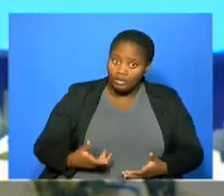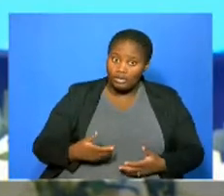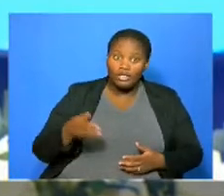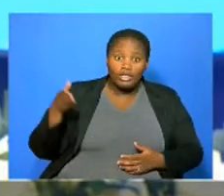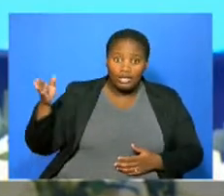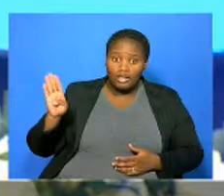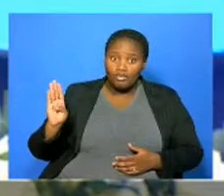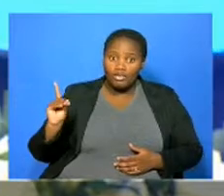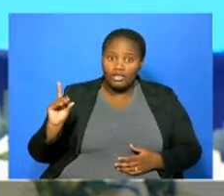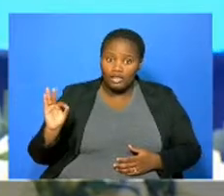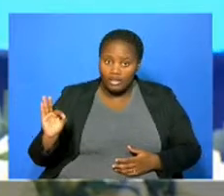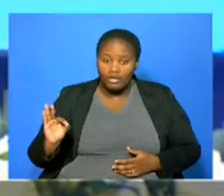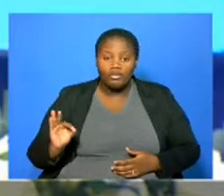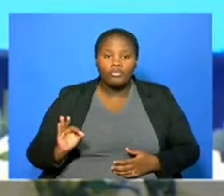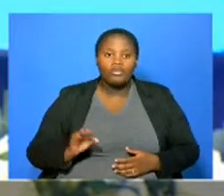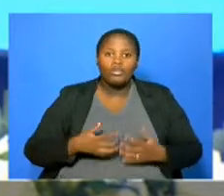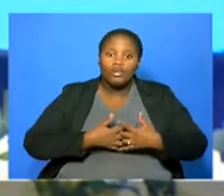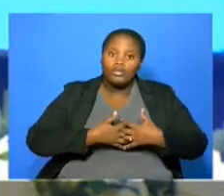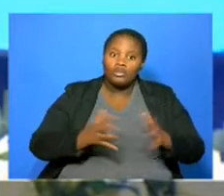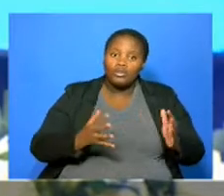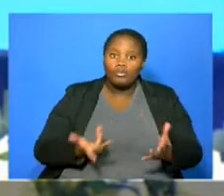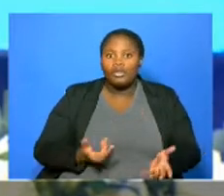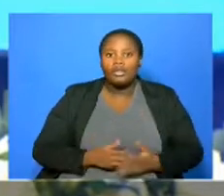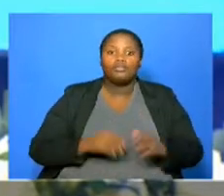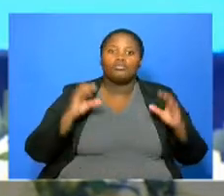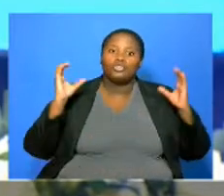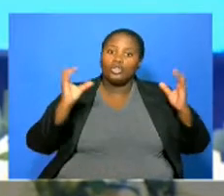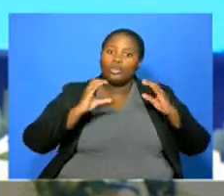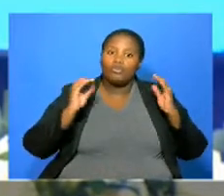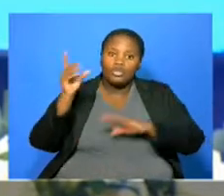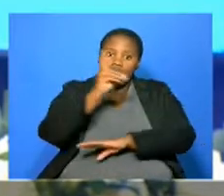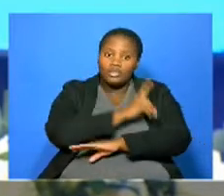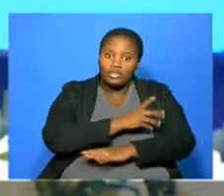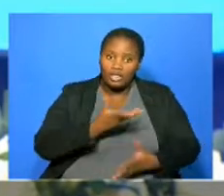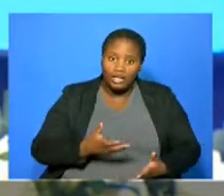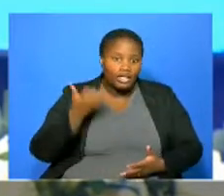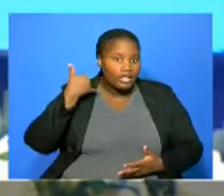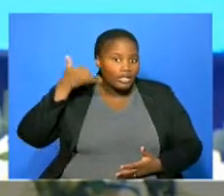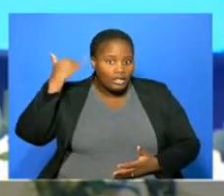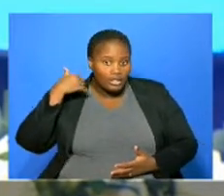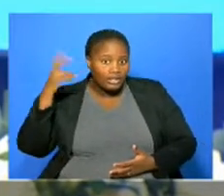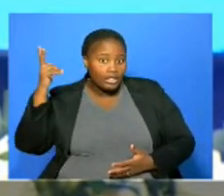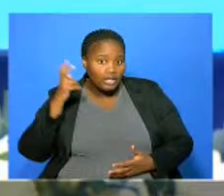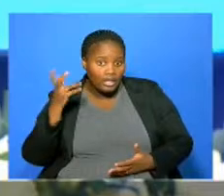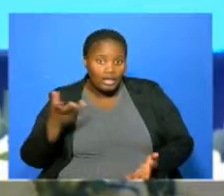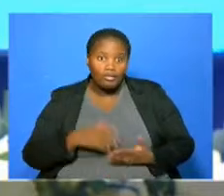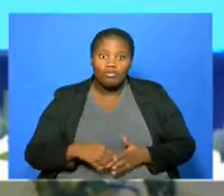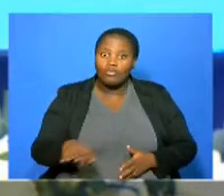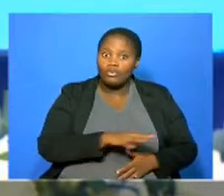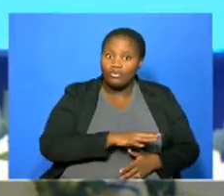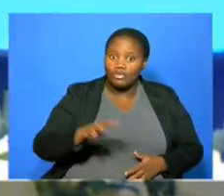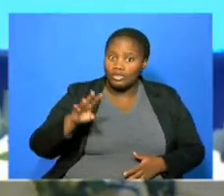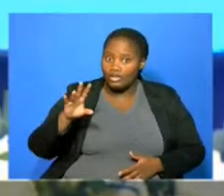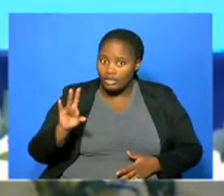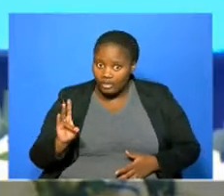a ceremony only yesterday, when I was informed that 47 members of the